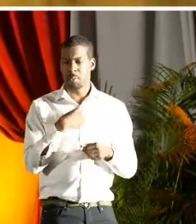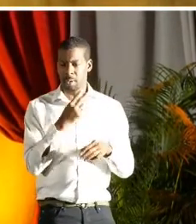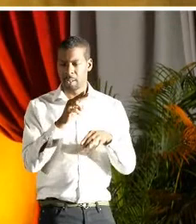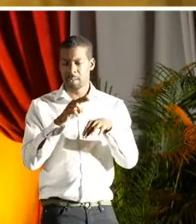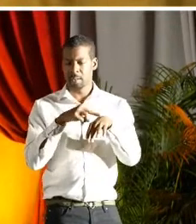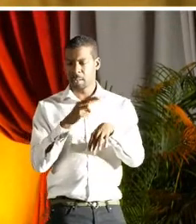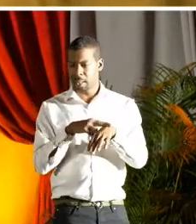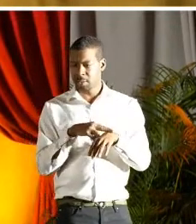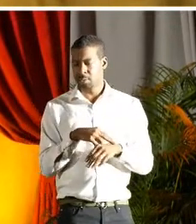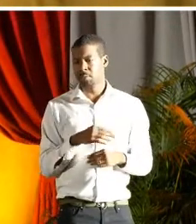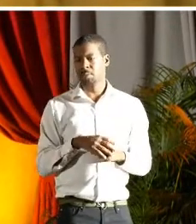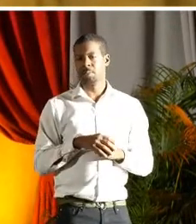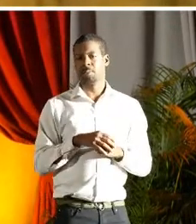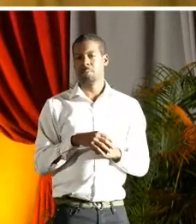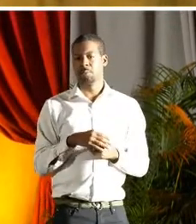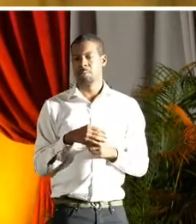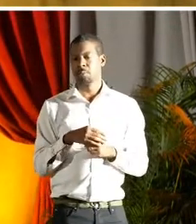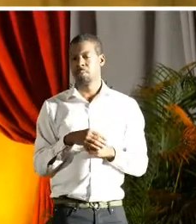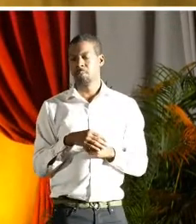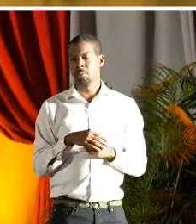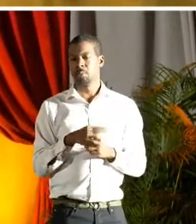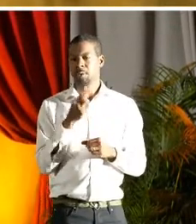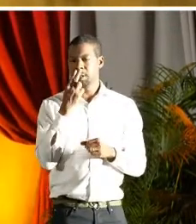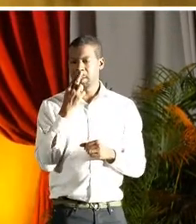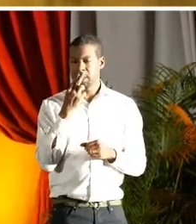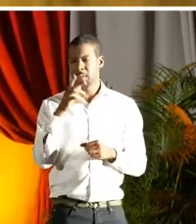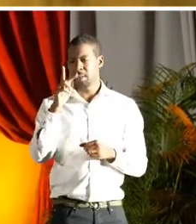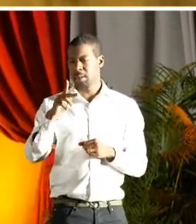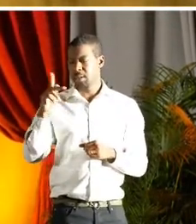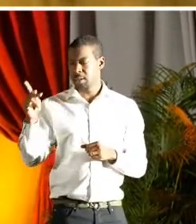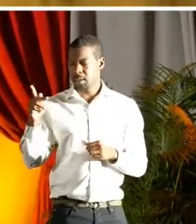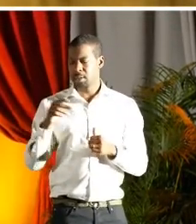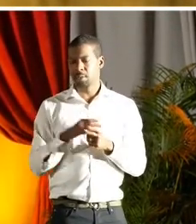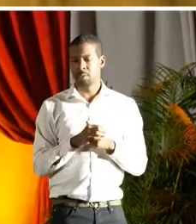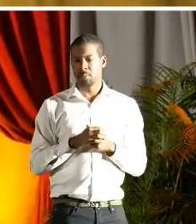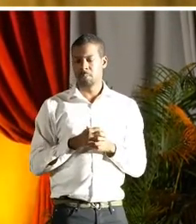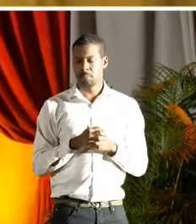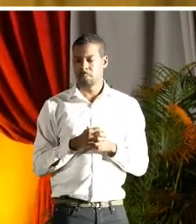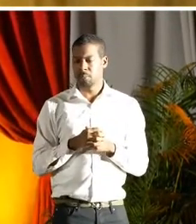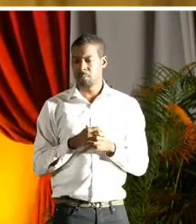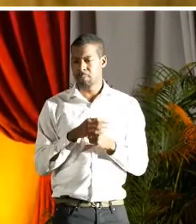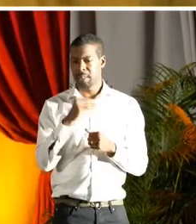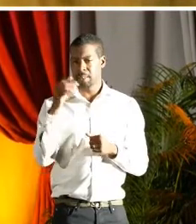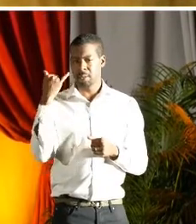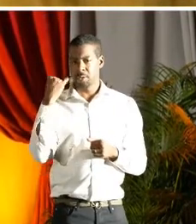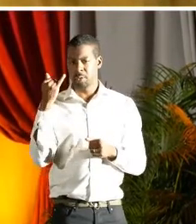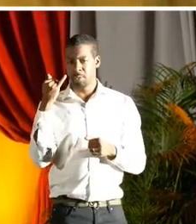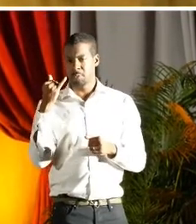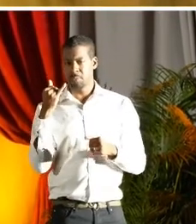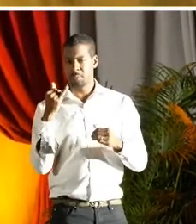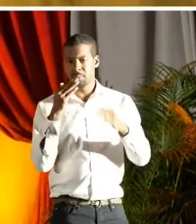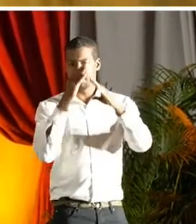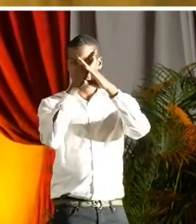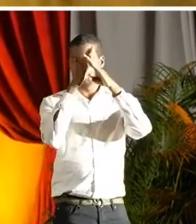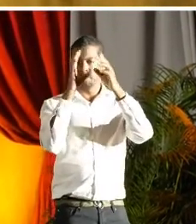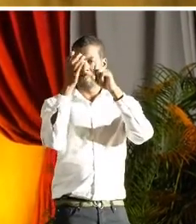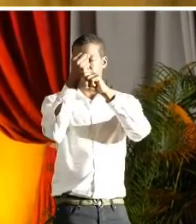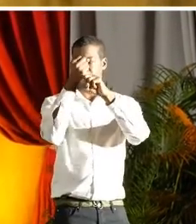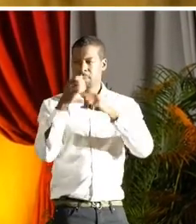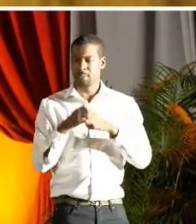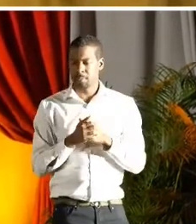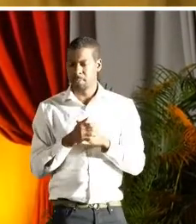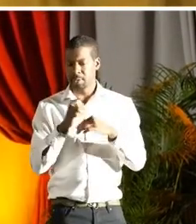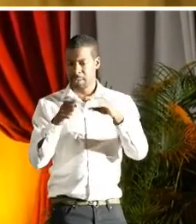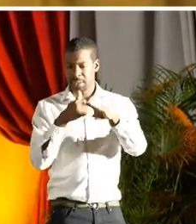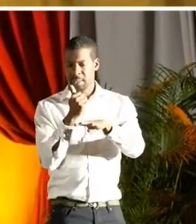nationalists, white citizens council, KKK, others, and those calls would be intercepted. And he talked about how they